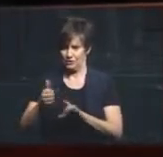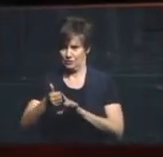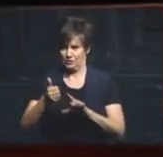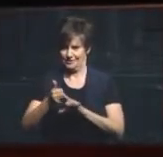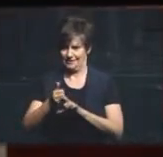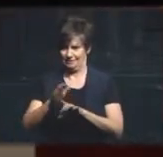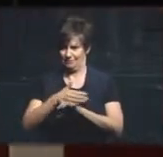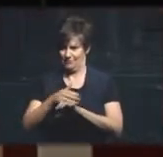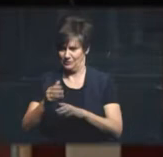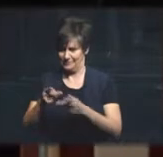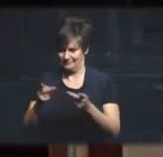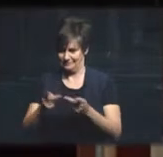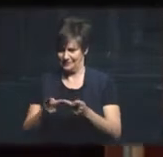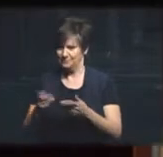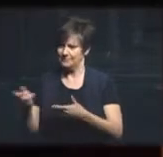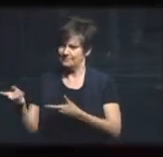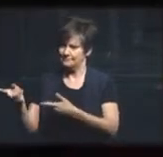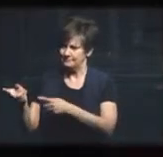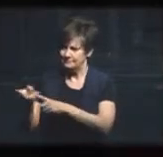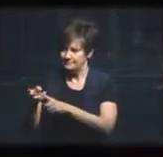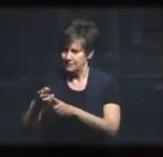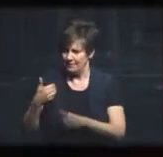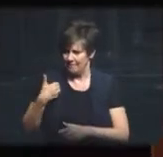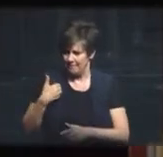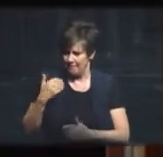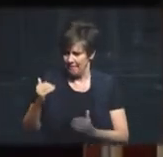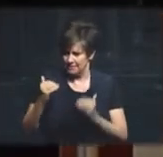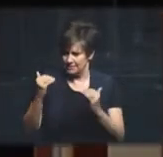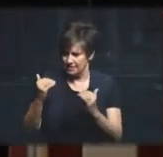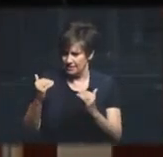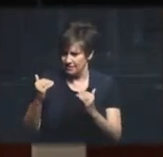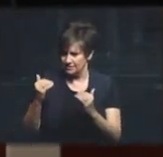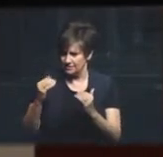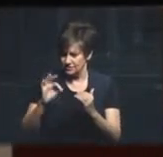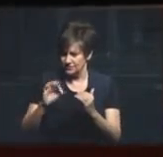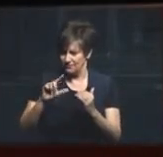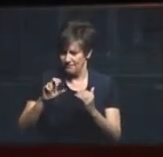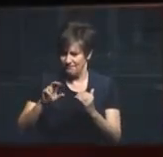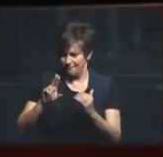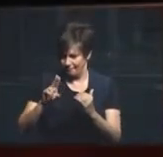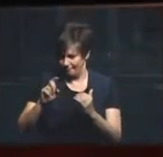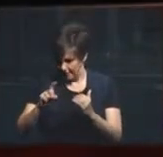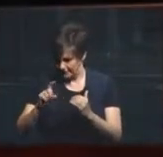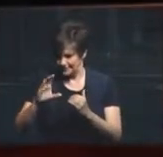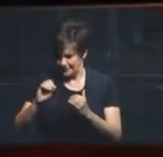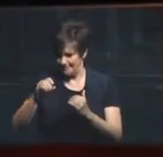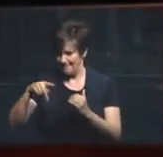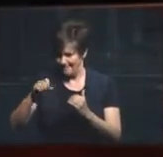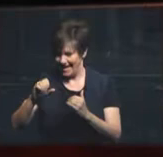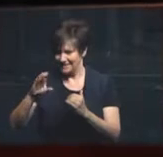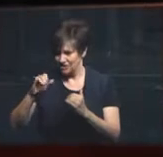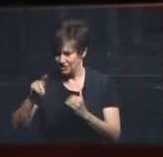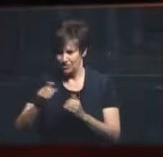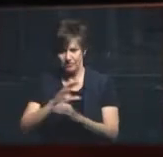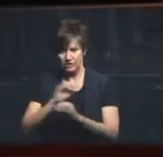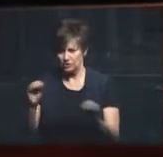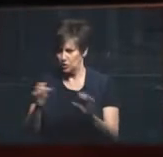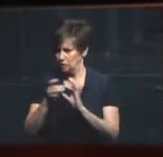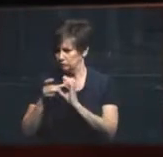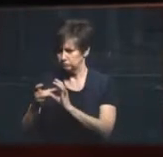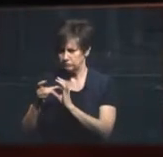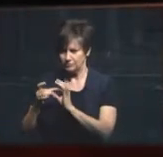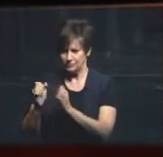super cool. He's bringing in young adults to Flux Capacitor who would have no affiliation with the public